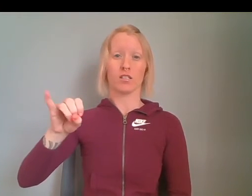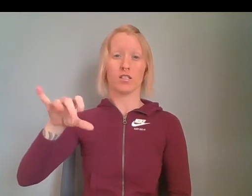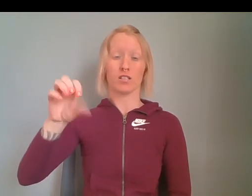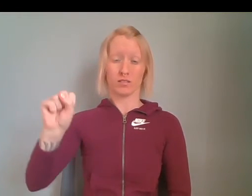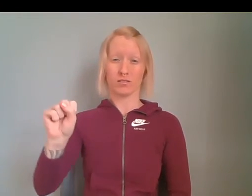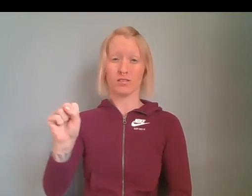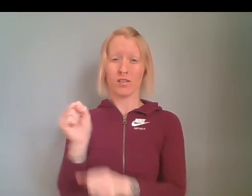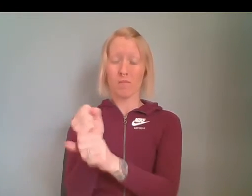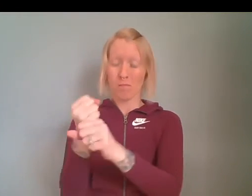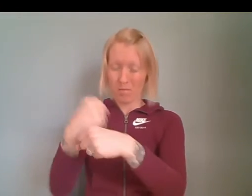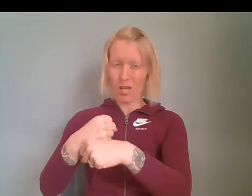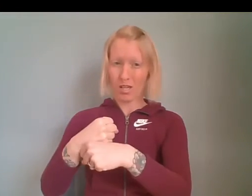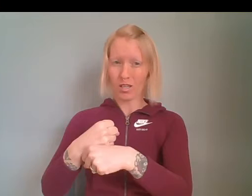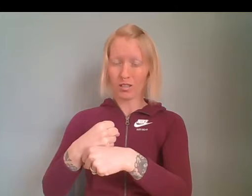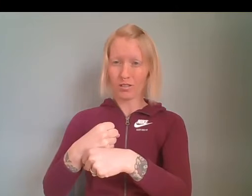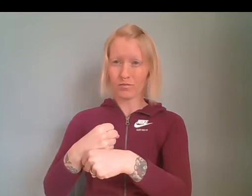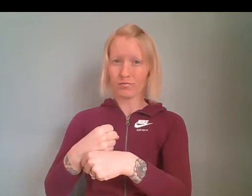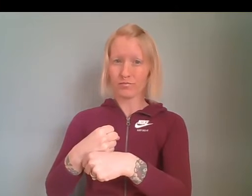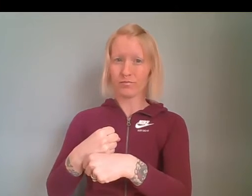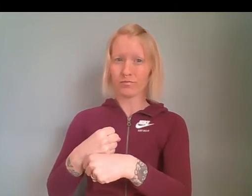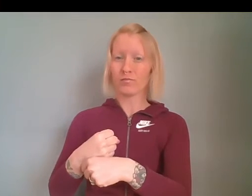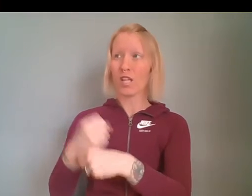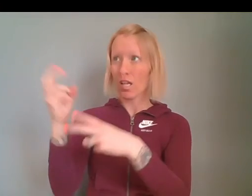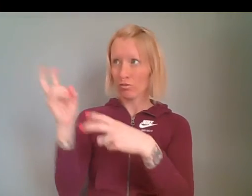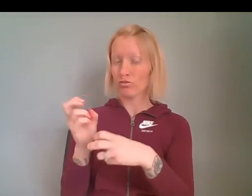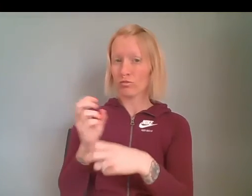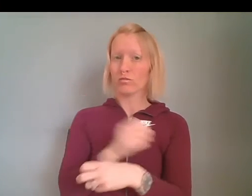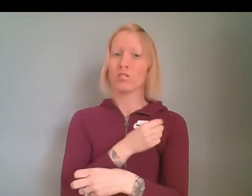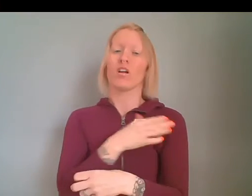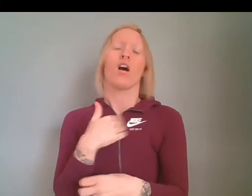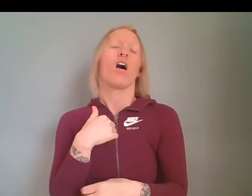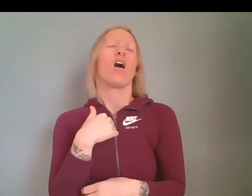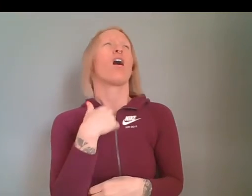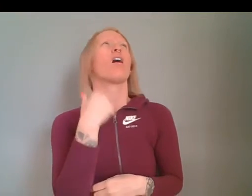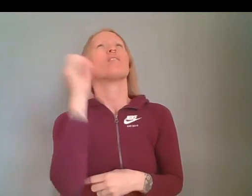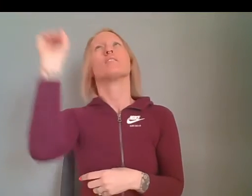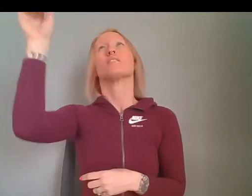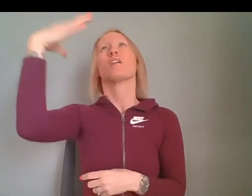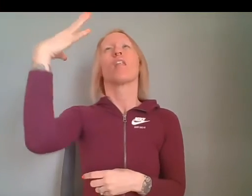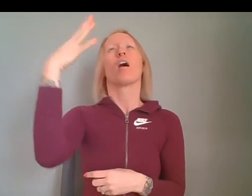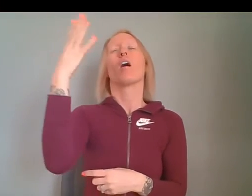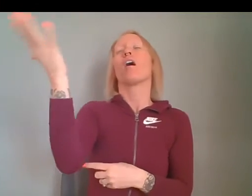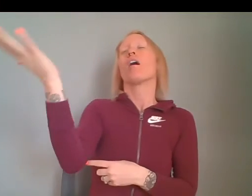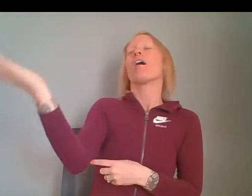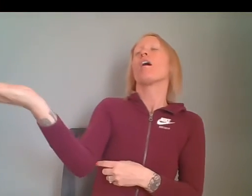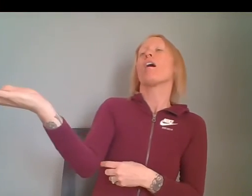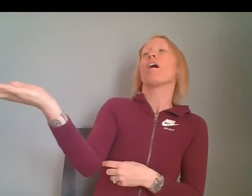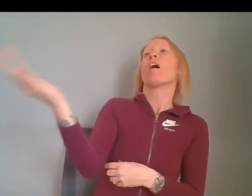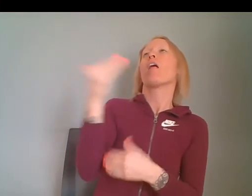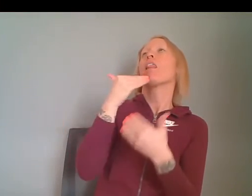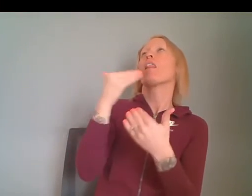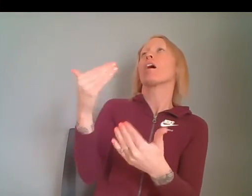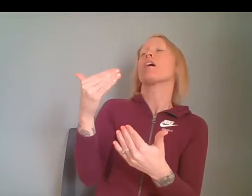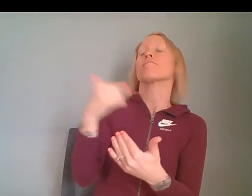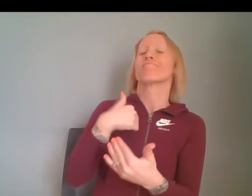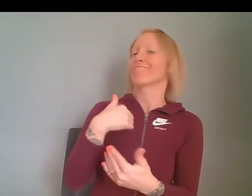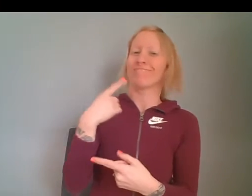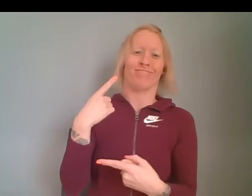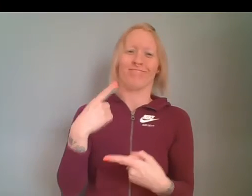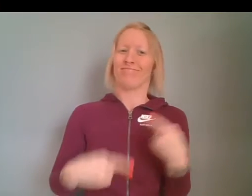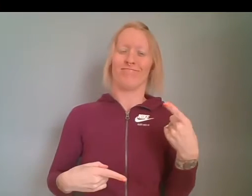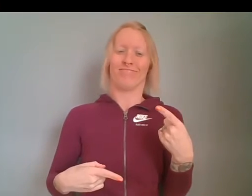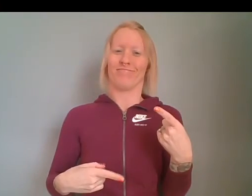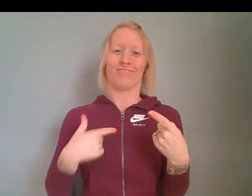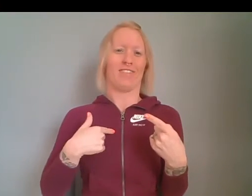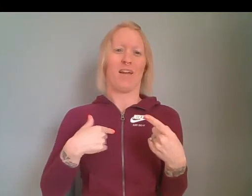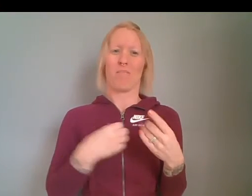I could. Some days I would just put my hand out here in the sunlight and go, thanks. But I can't. I'm not a plant. I'm an